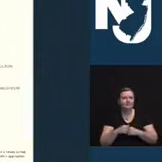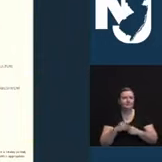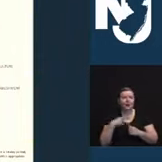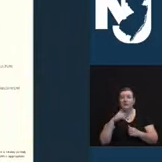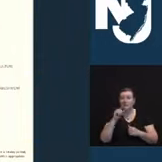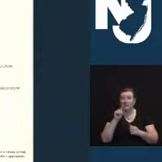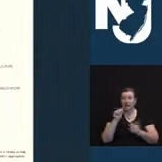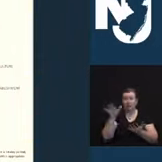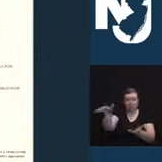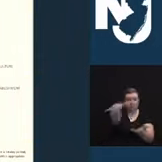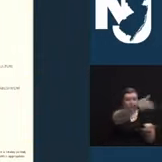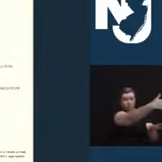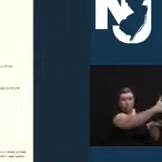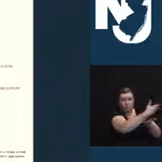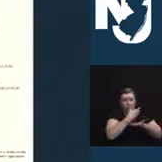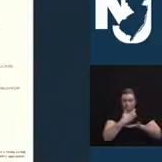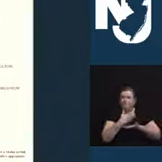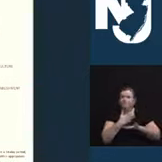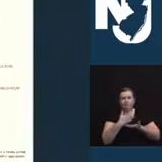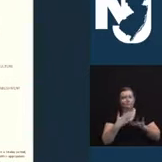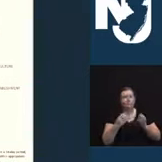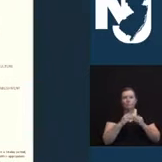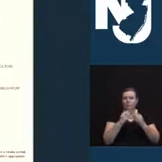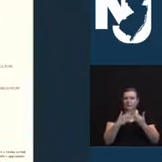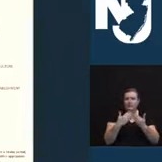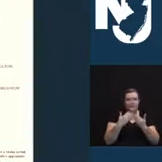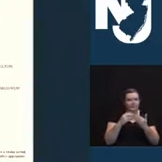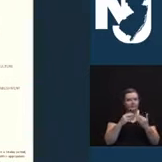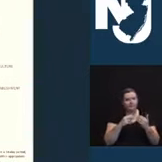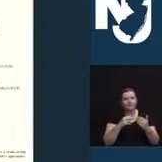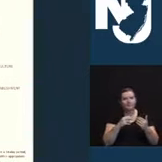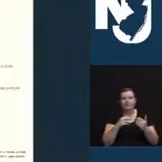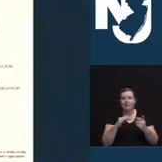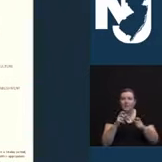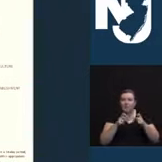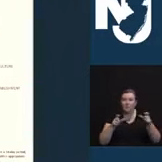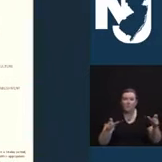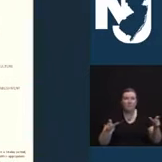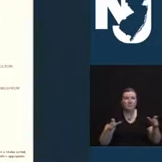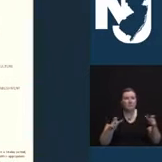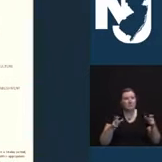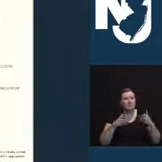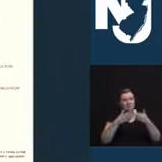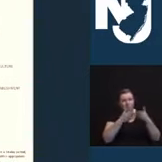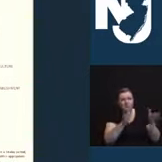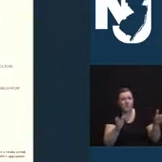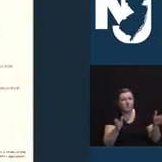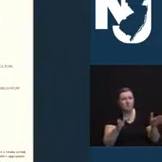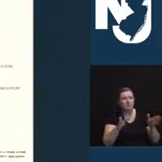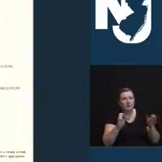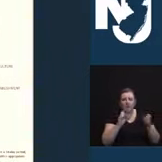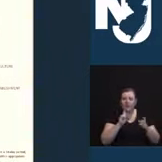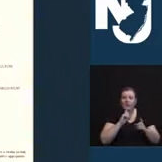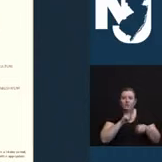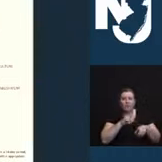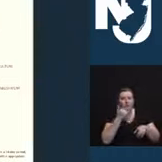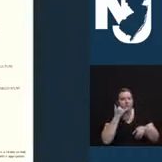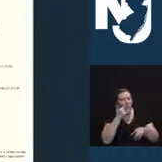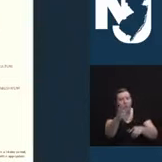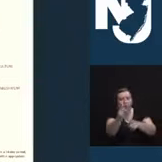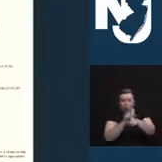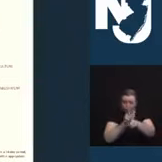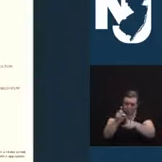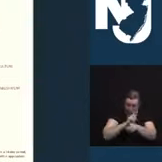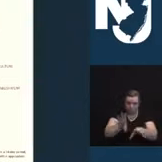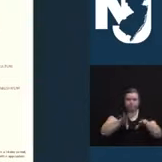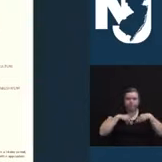public answered the call from the contact tracers and shared information on who they've been with, who they've been in contact with,